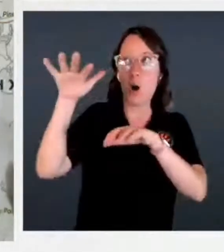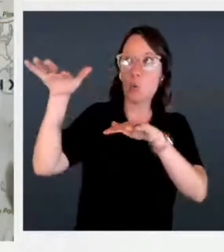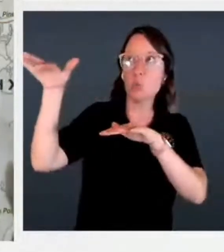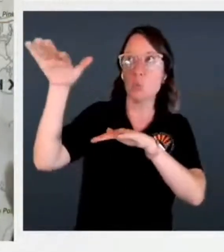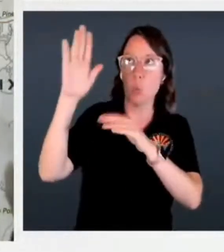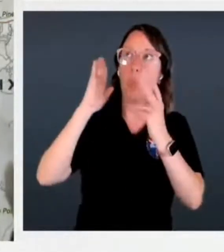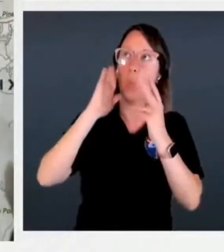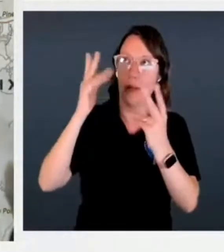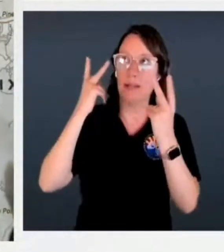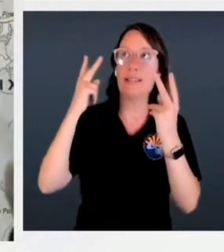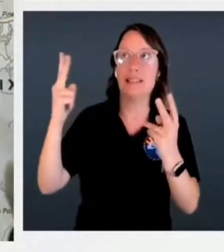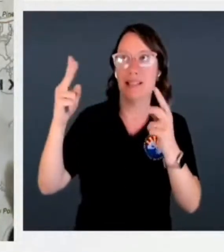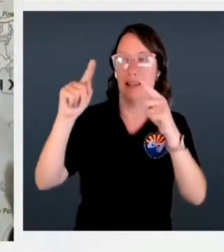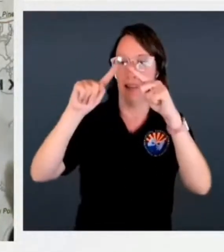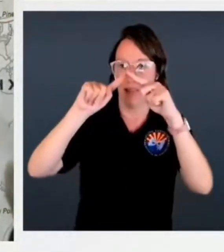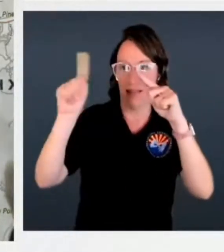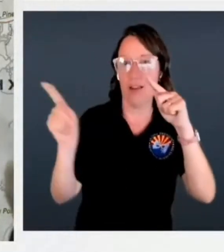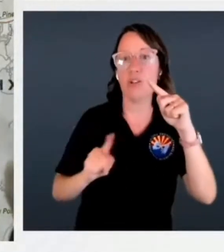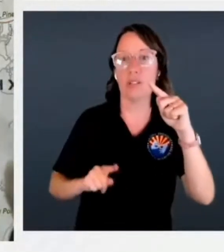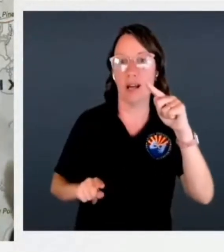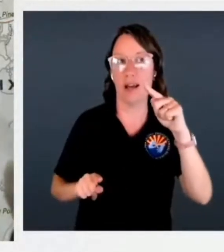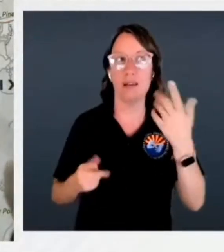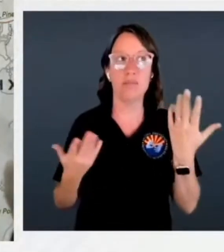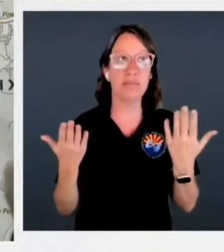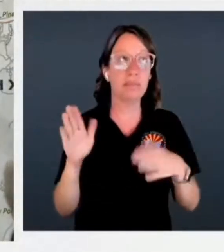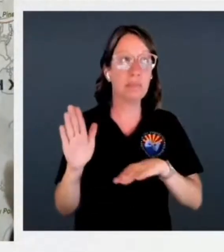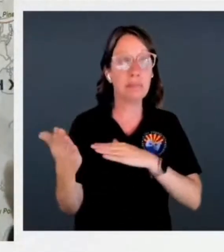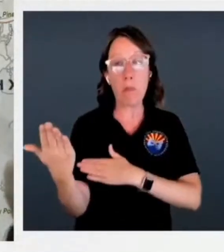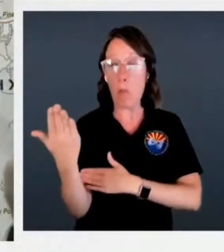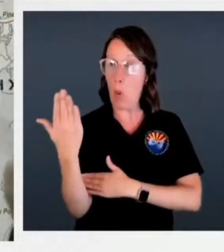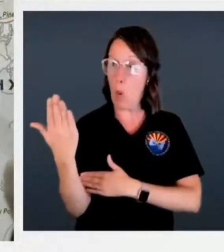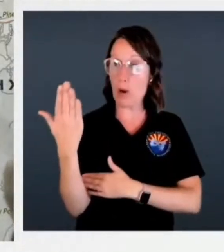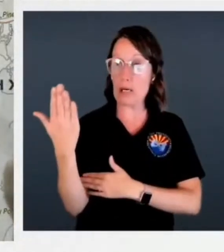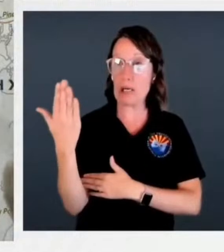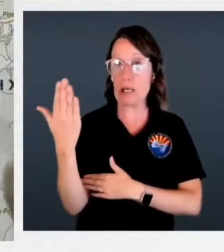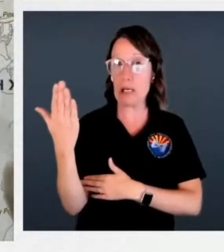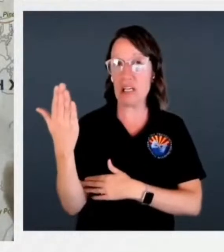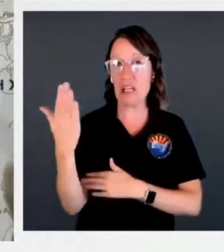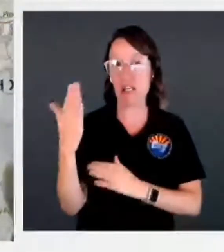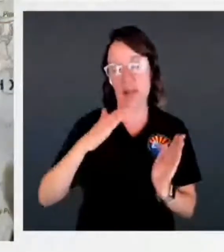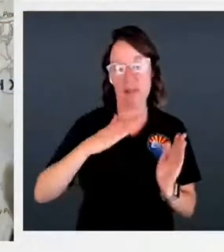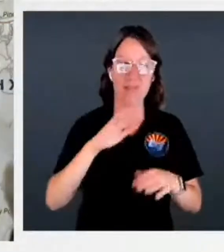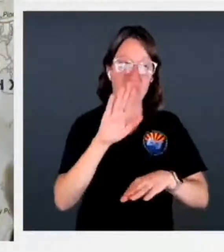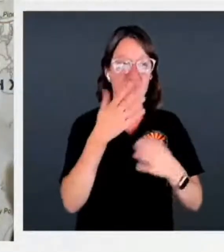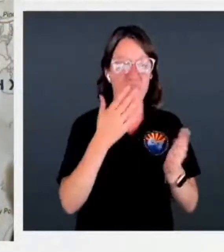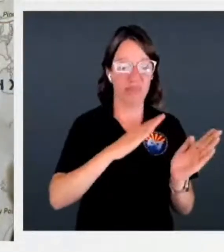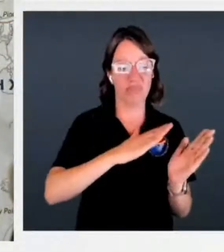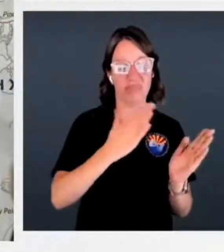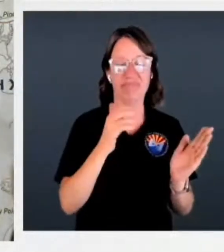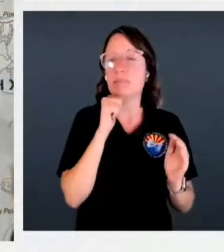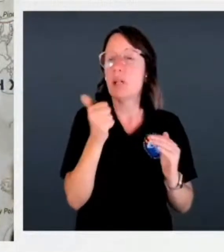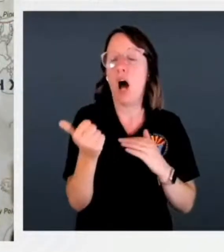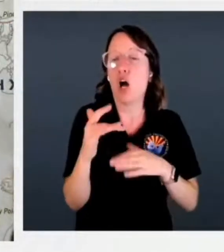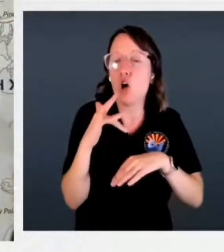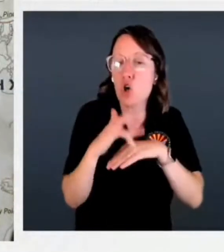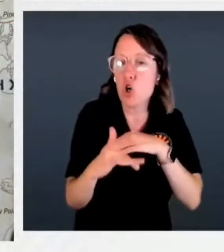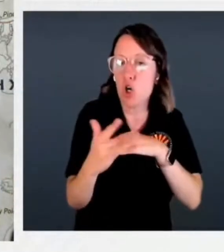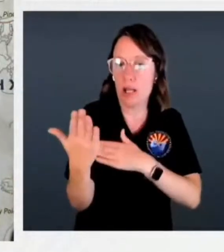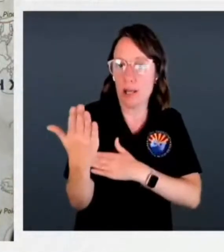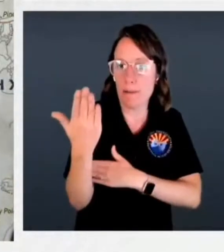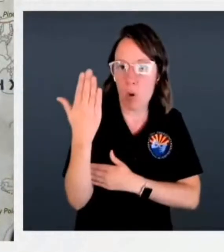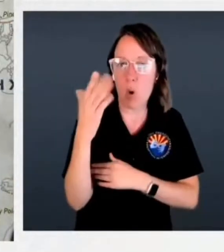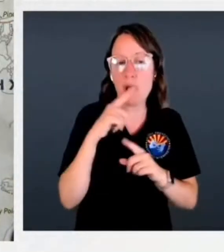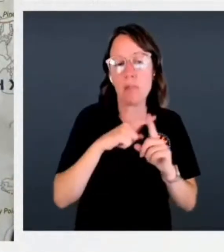those forming. Starting late morning would be the earliest, thunderstorm chances, a